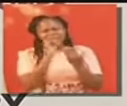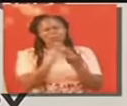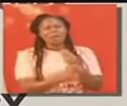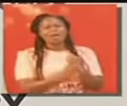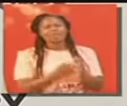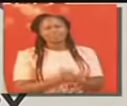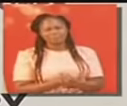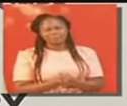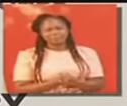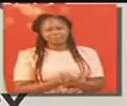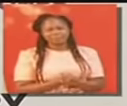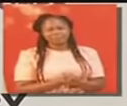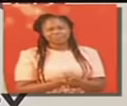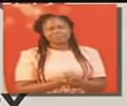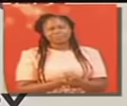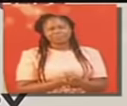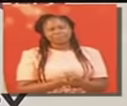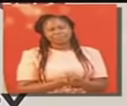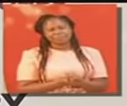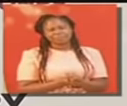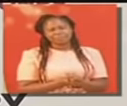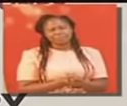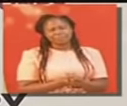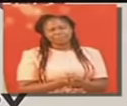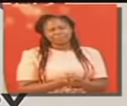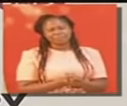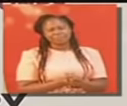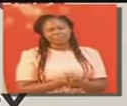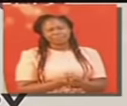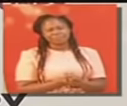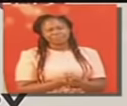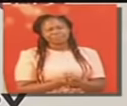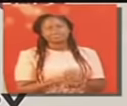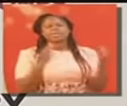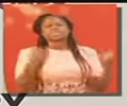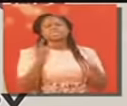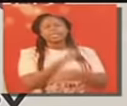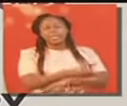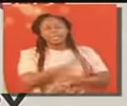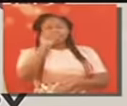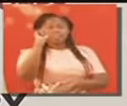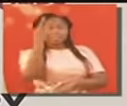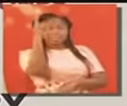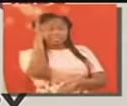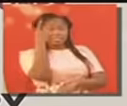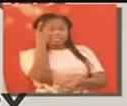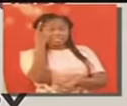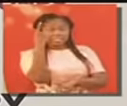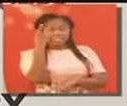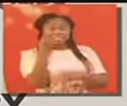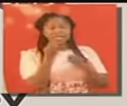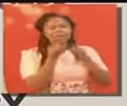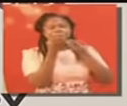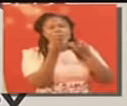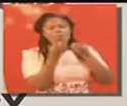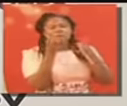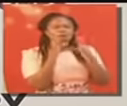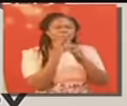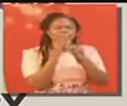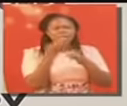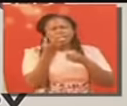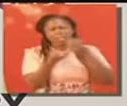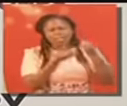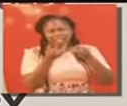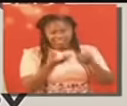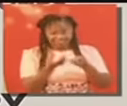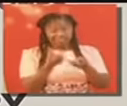Today marks our first press conference since the month of October has started. And what